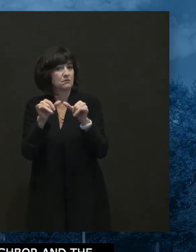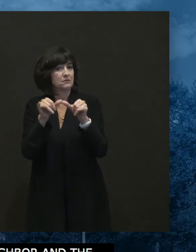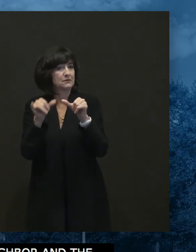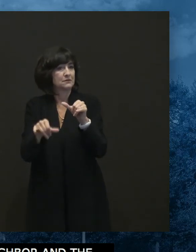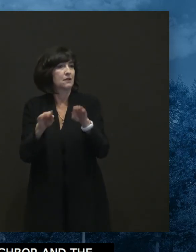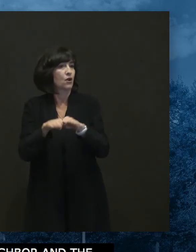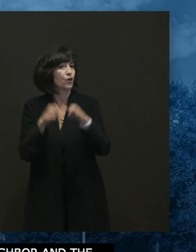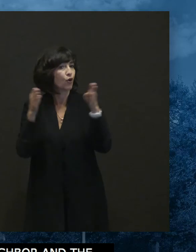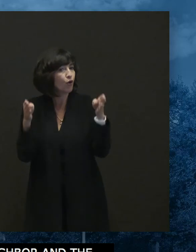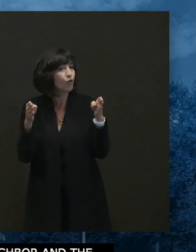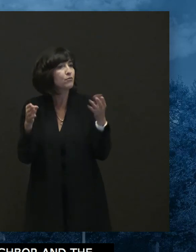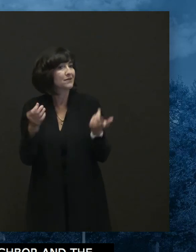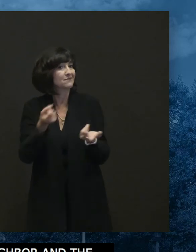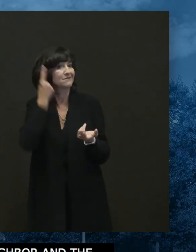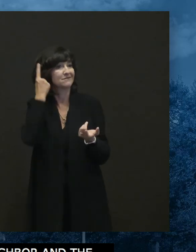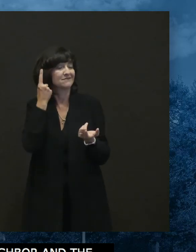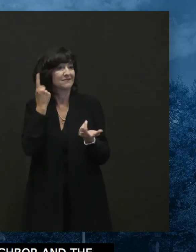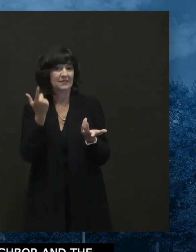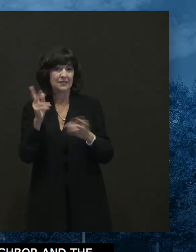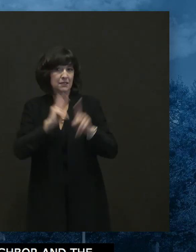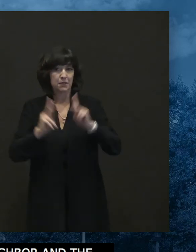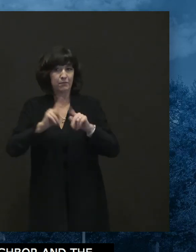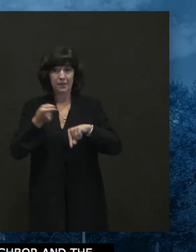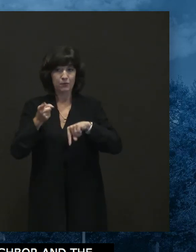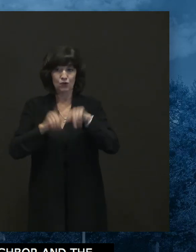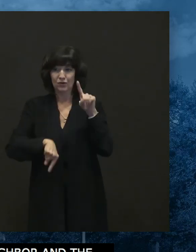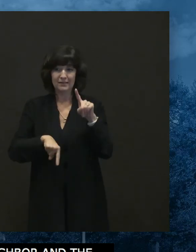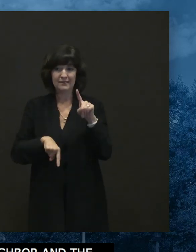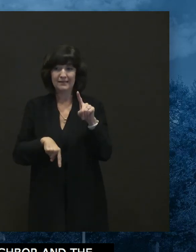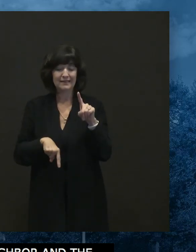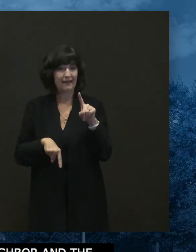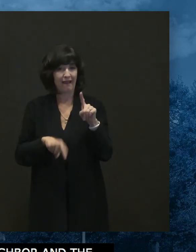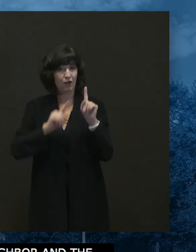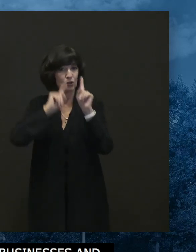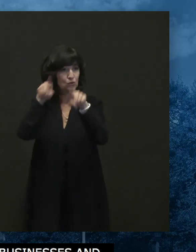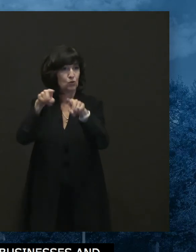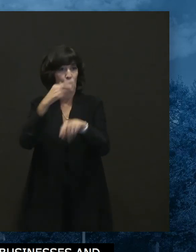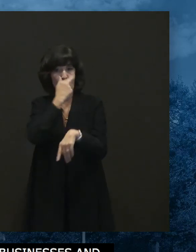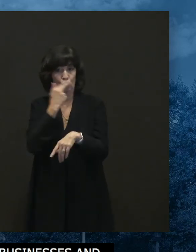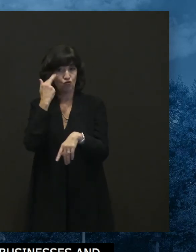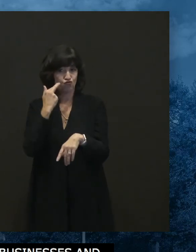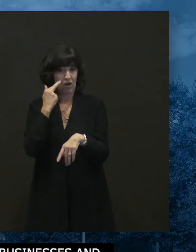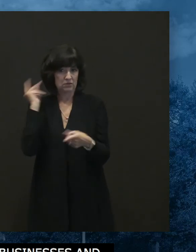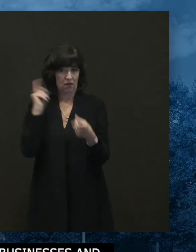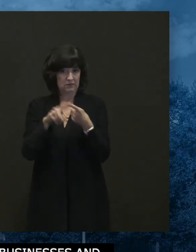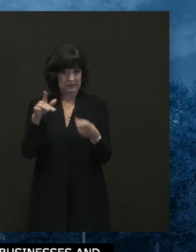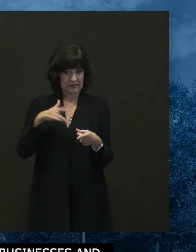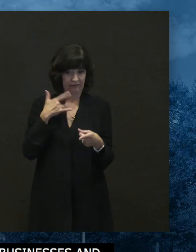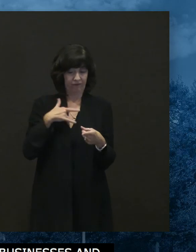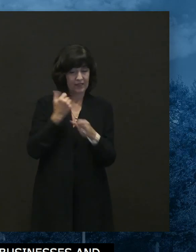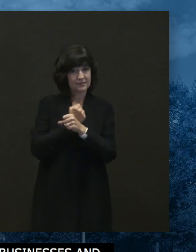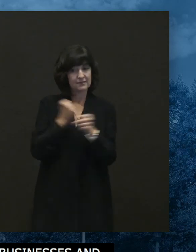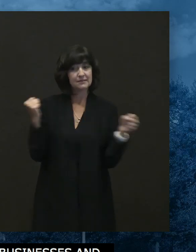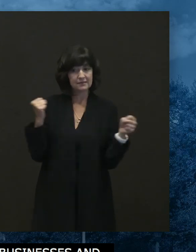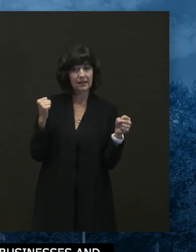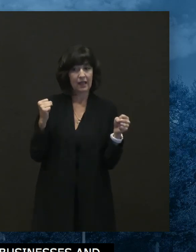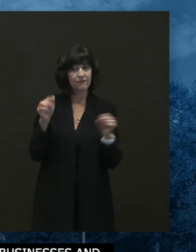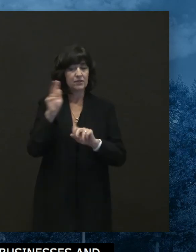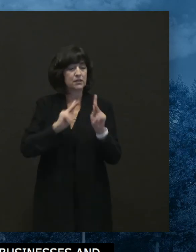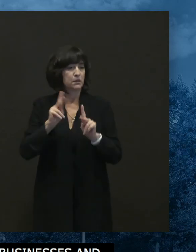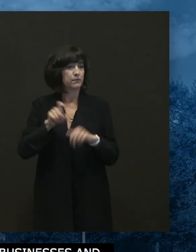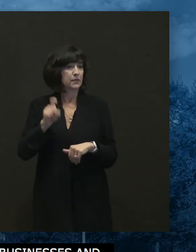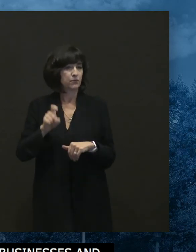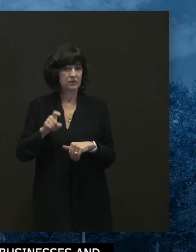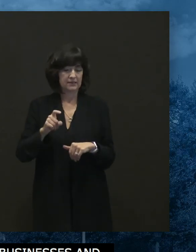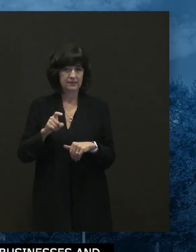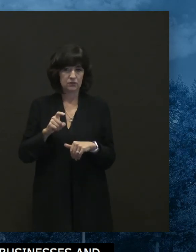accept more customers. Customers aren't going to go back into those venues unless they feel safe, and certainly everybody needs to be wearing masks